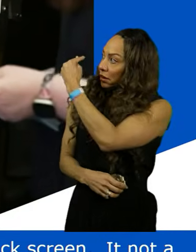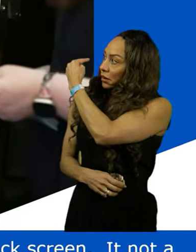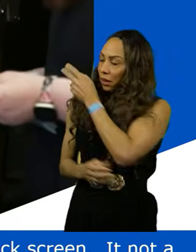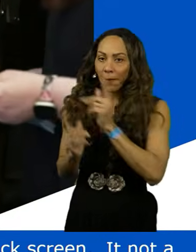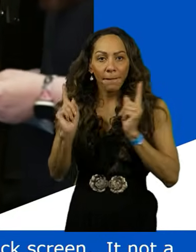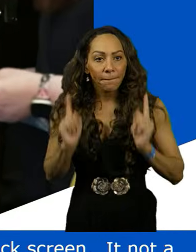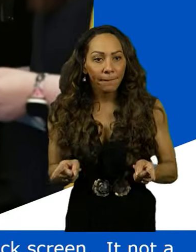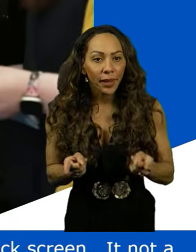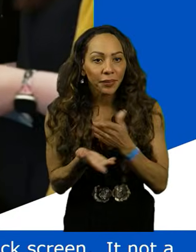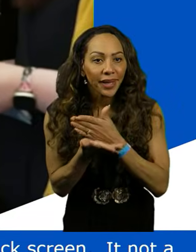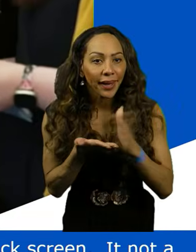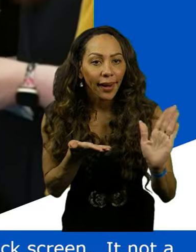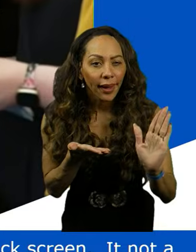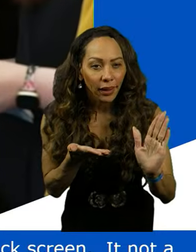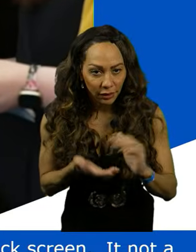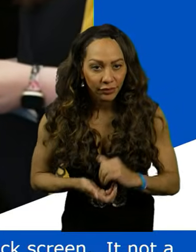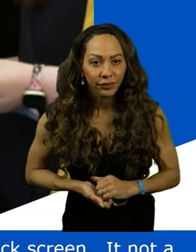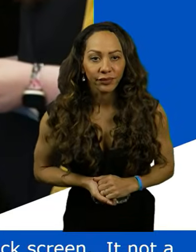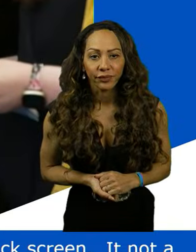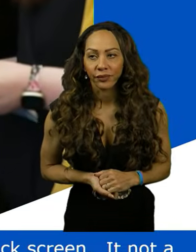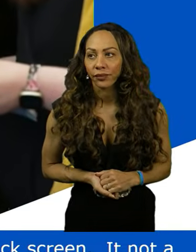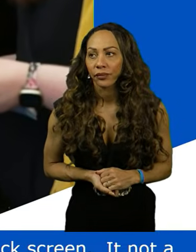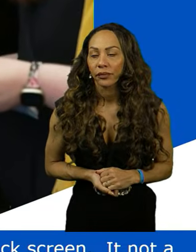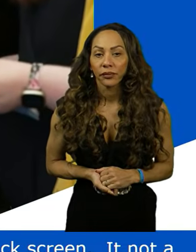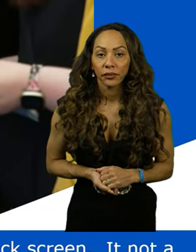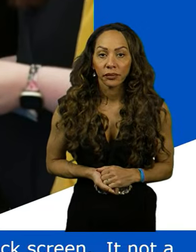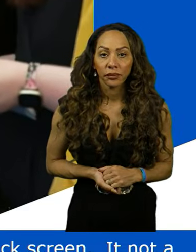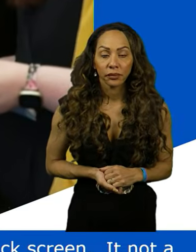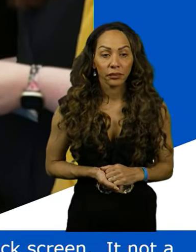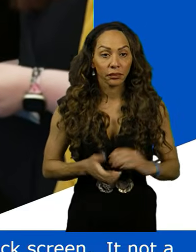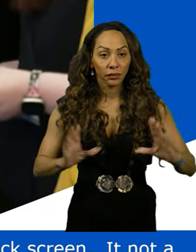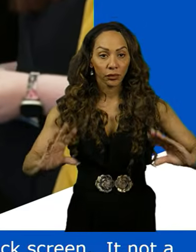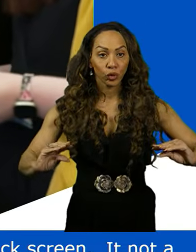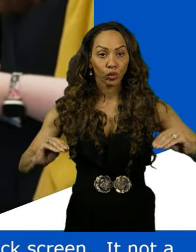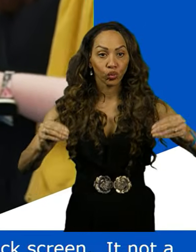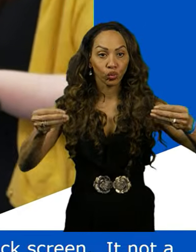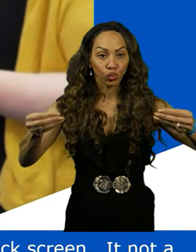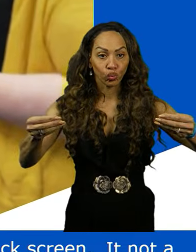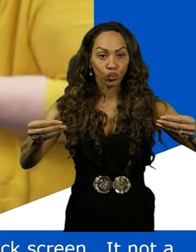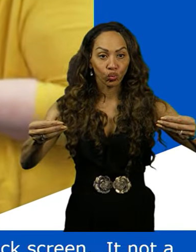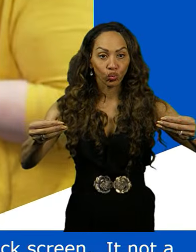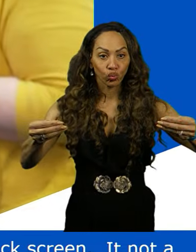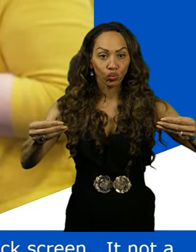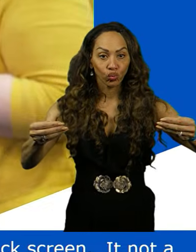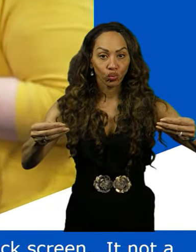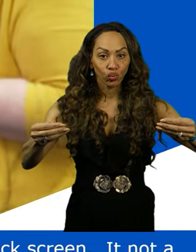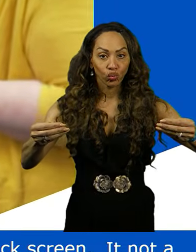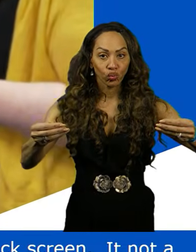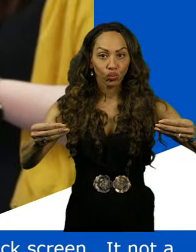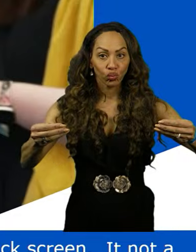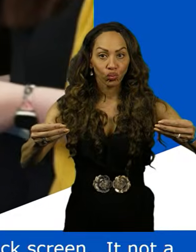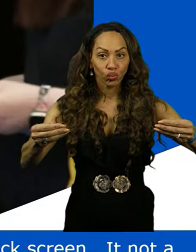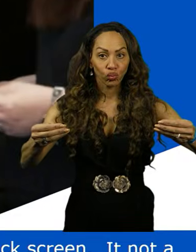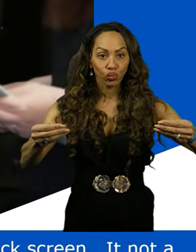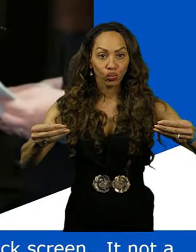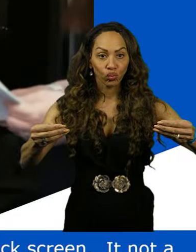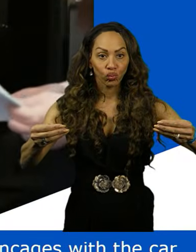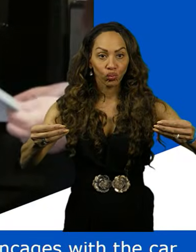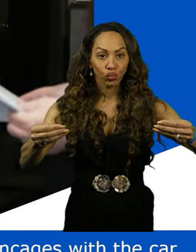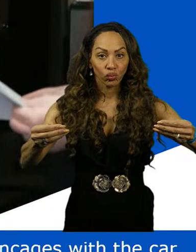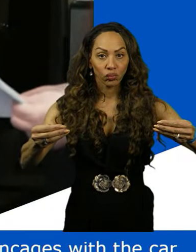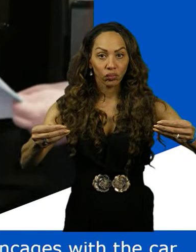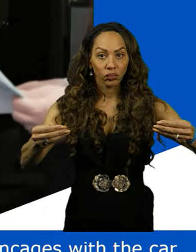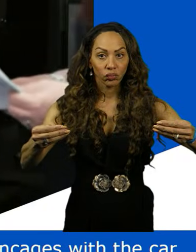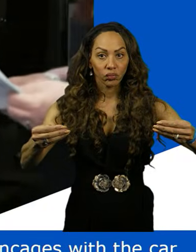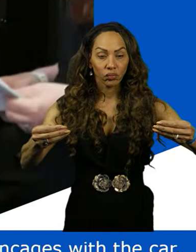line. Once the ramp re-engages with the car, it's designed so that in effect it is a